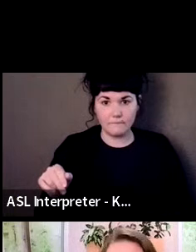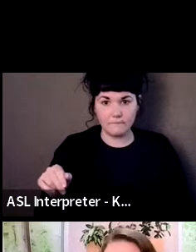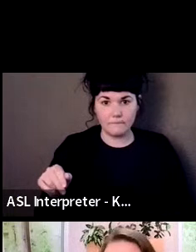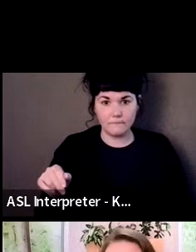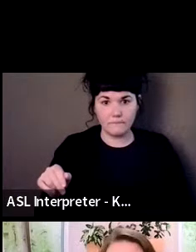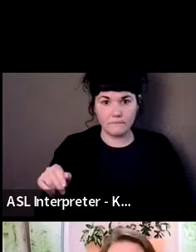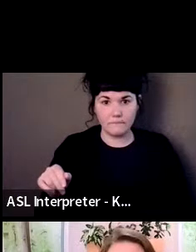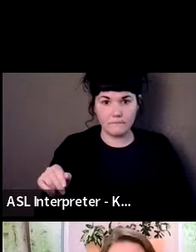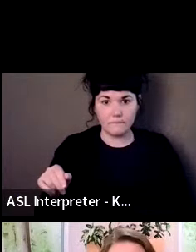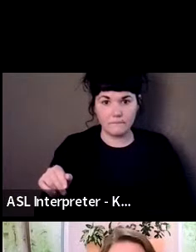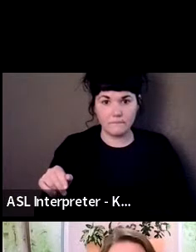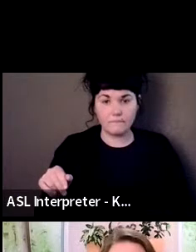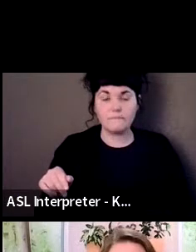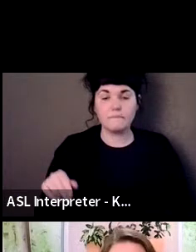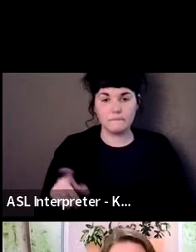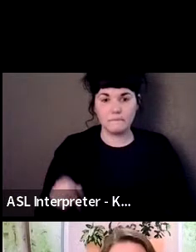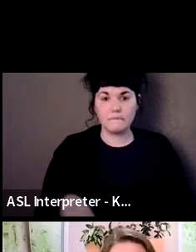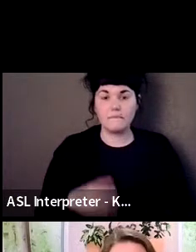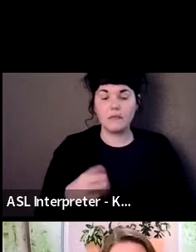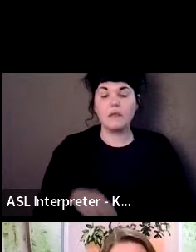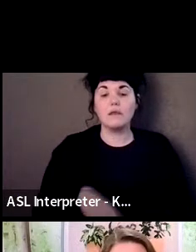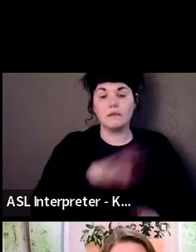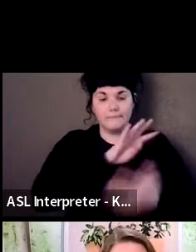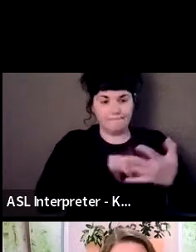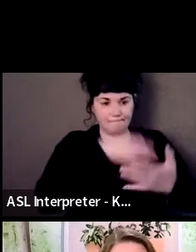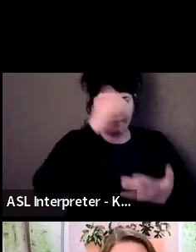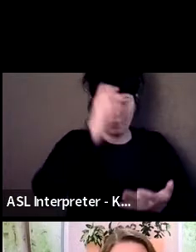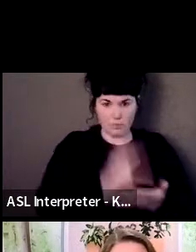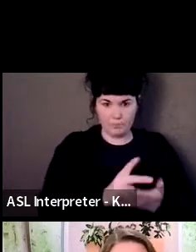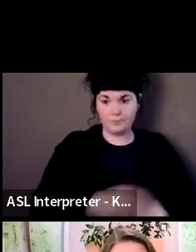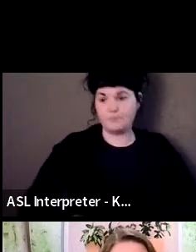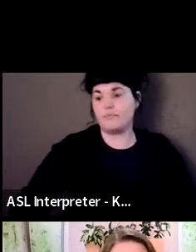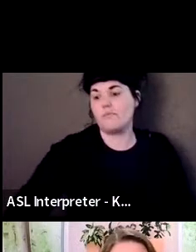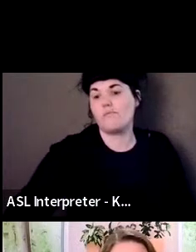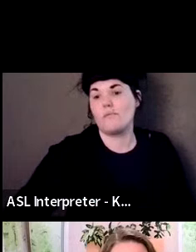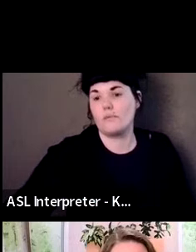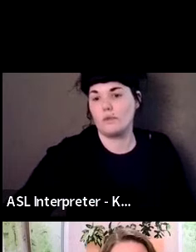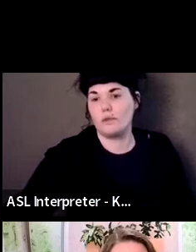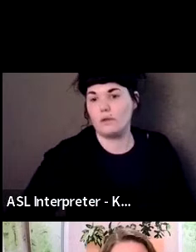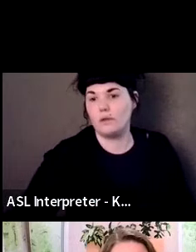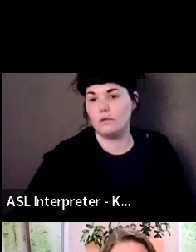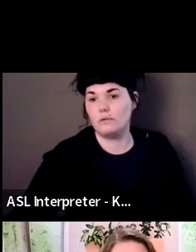The ayes have it and the meeting agenda is adopted.